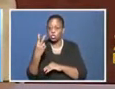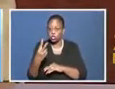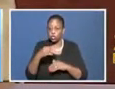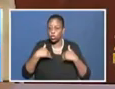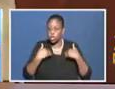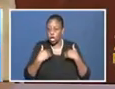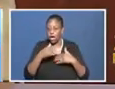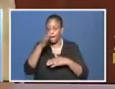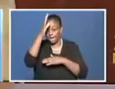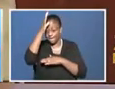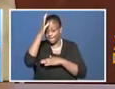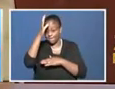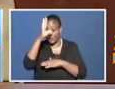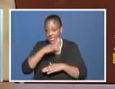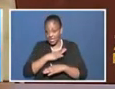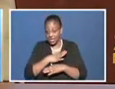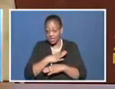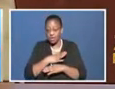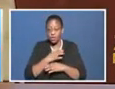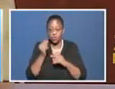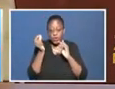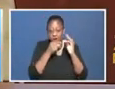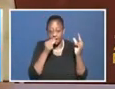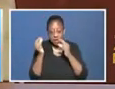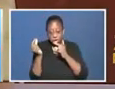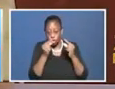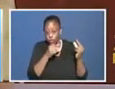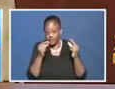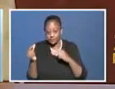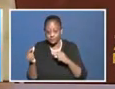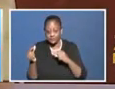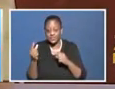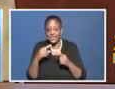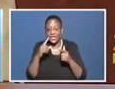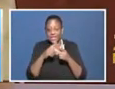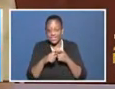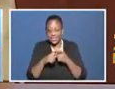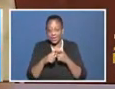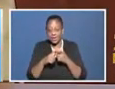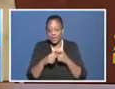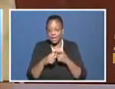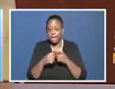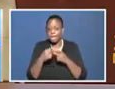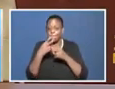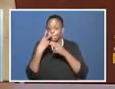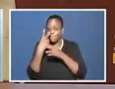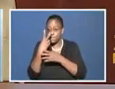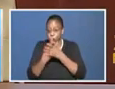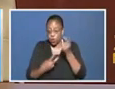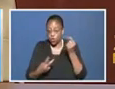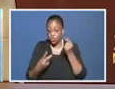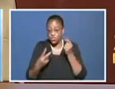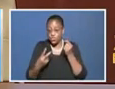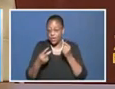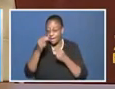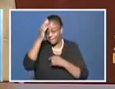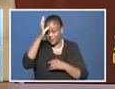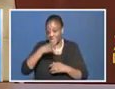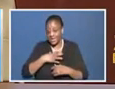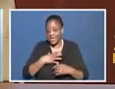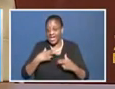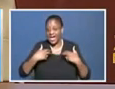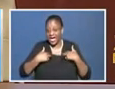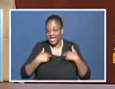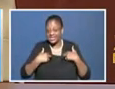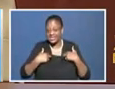was involved in an altercation. As a result of that, both of them who were armed fired shots